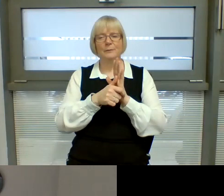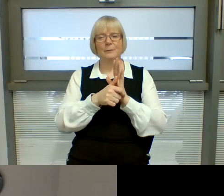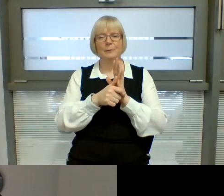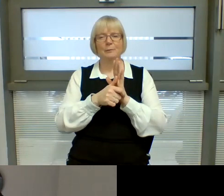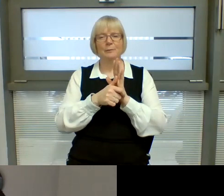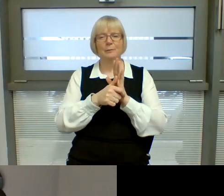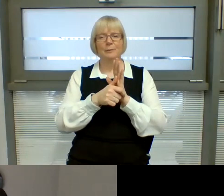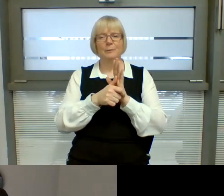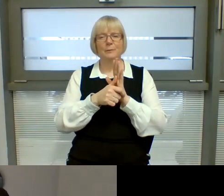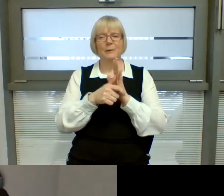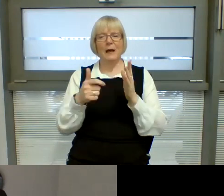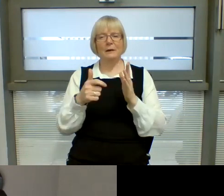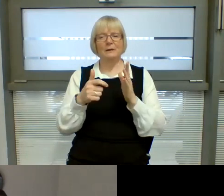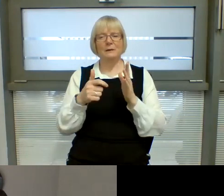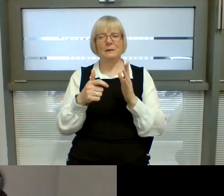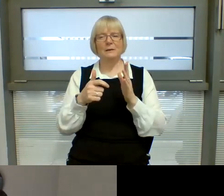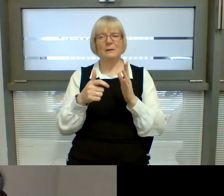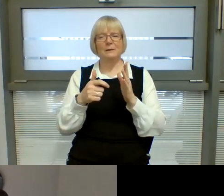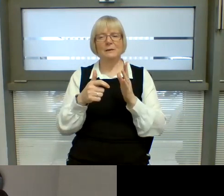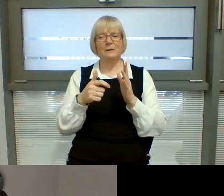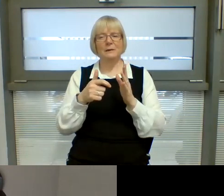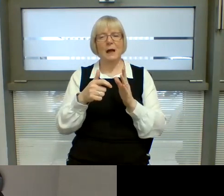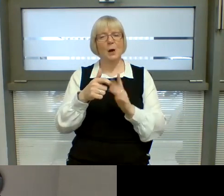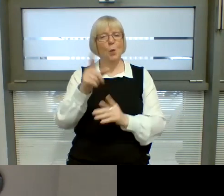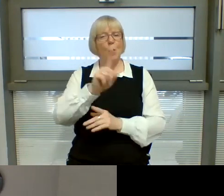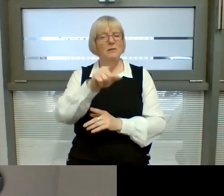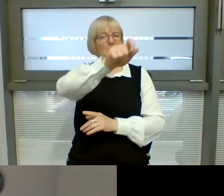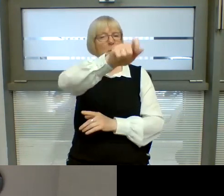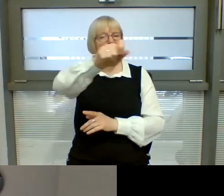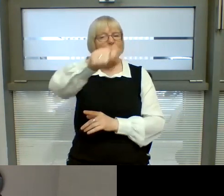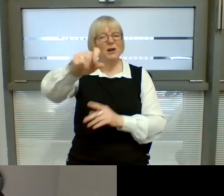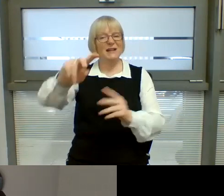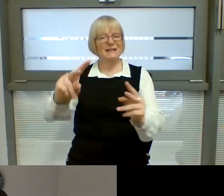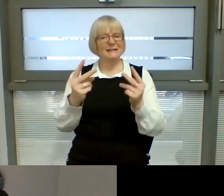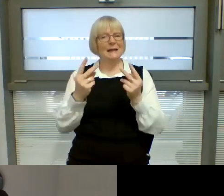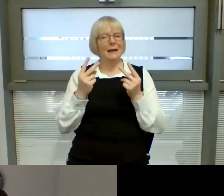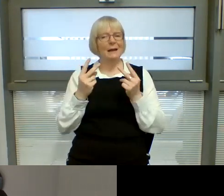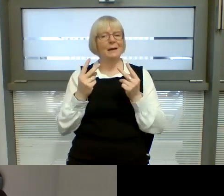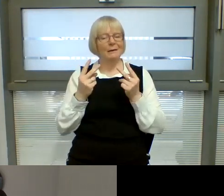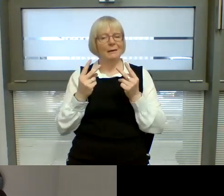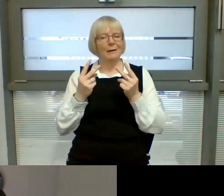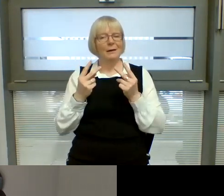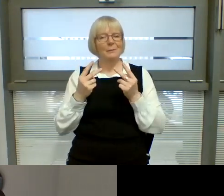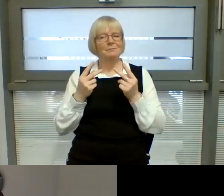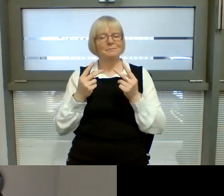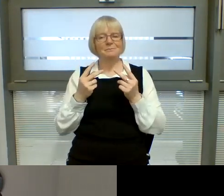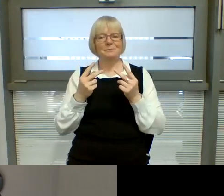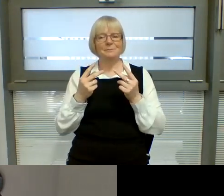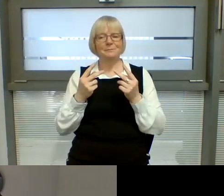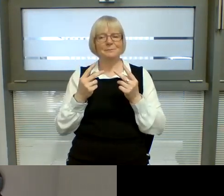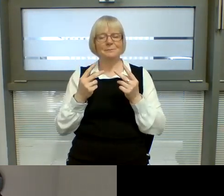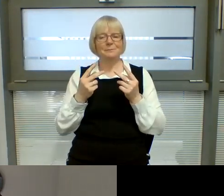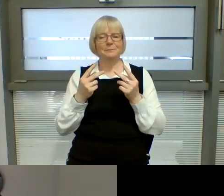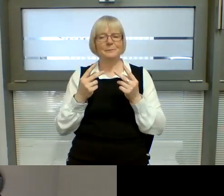know that's on, you know, that people can see. You can't really see it here. You